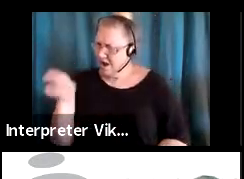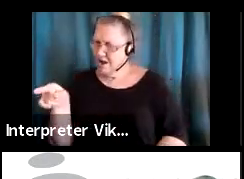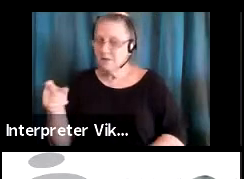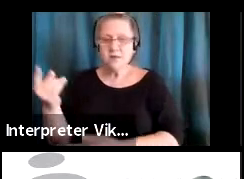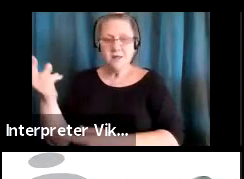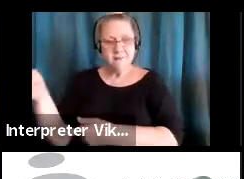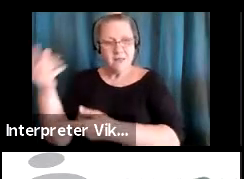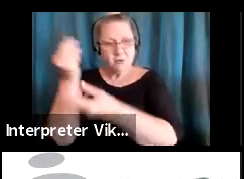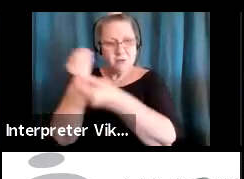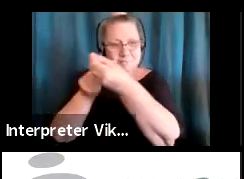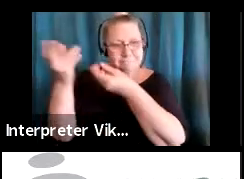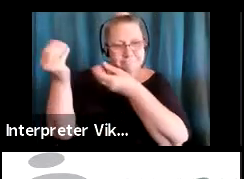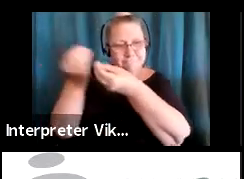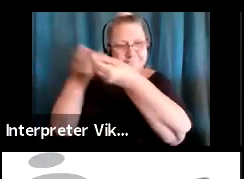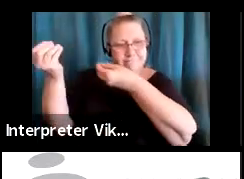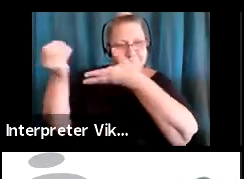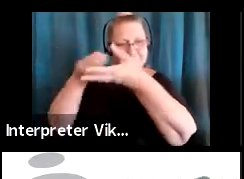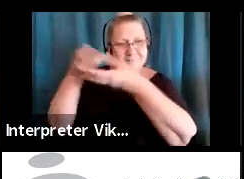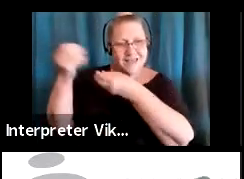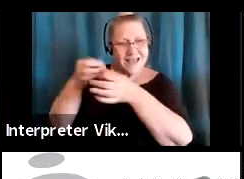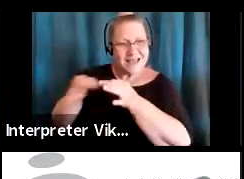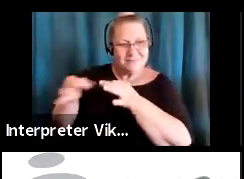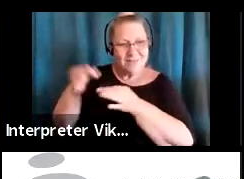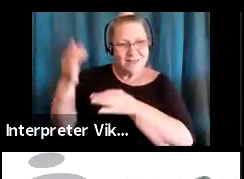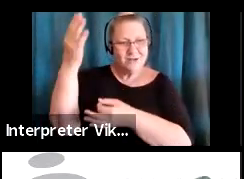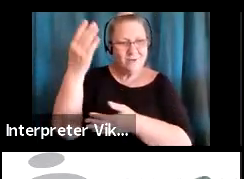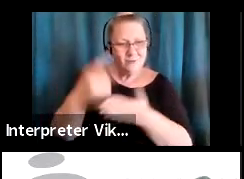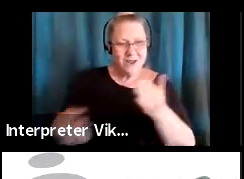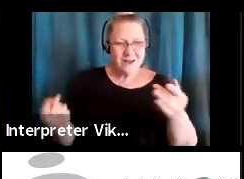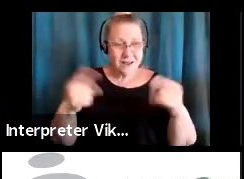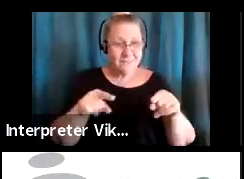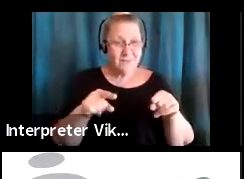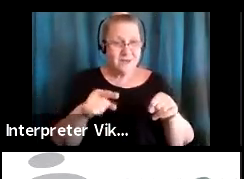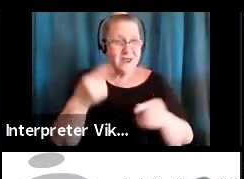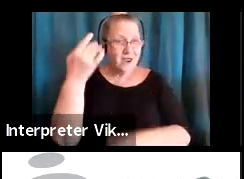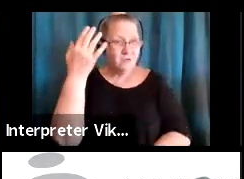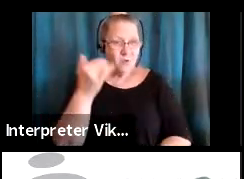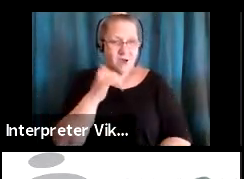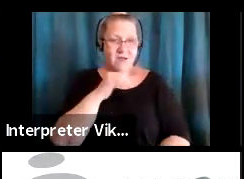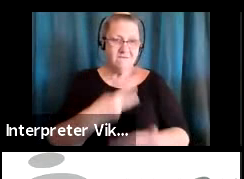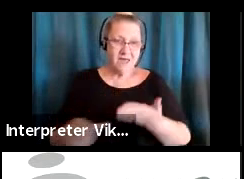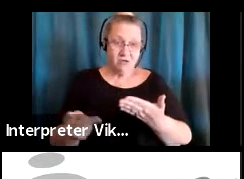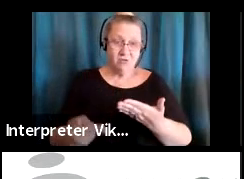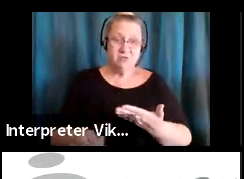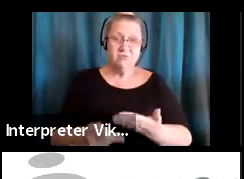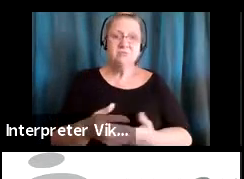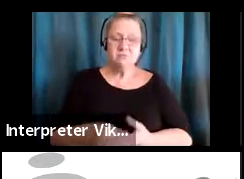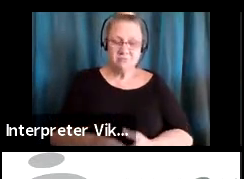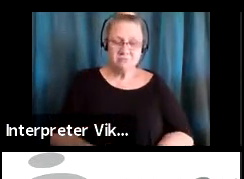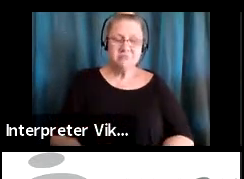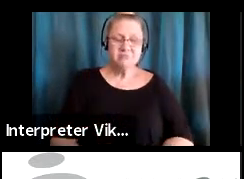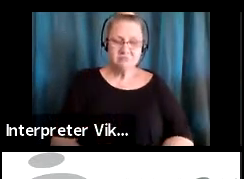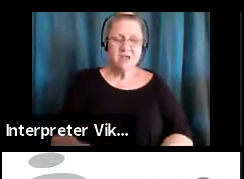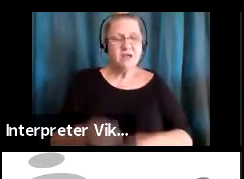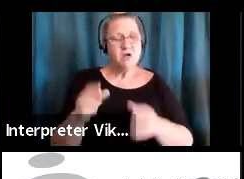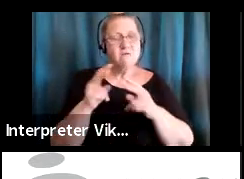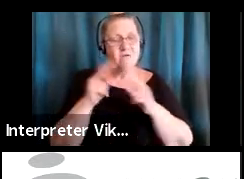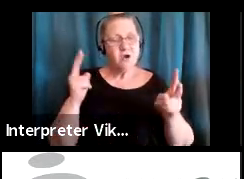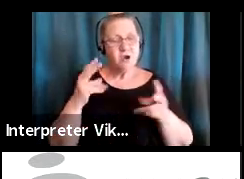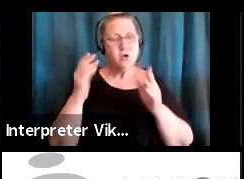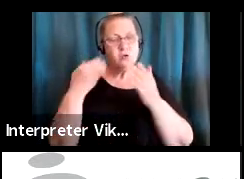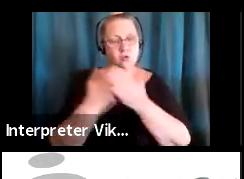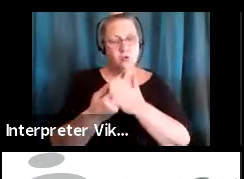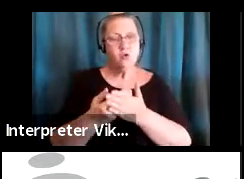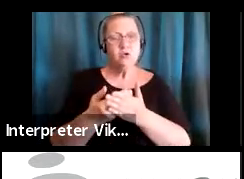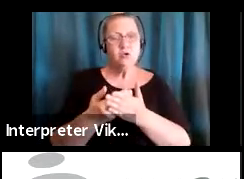suggestion, but for the opportunity to work with these wonderful and highly trusted individuals. Another thing we heard from all of